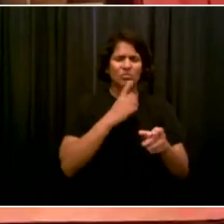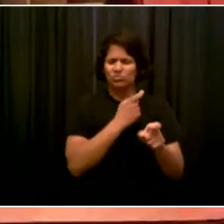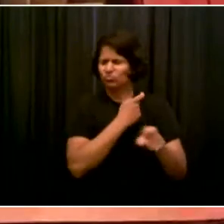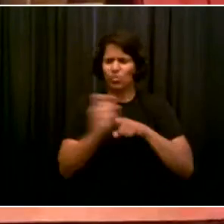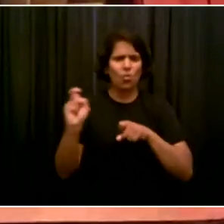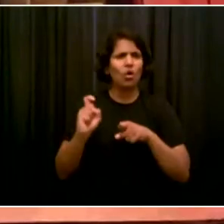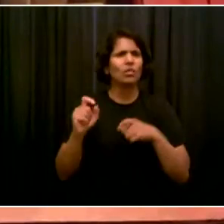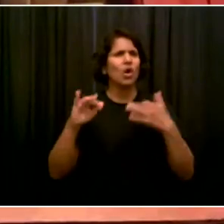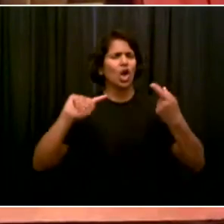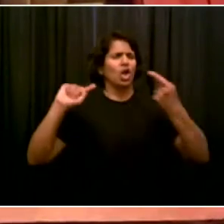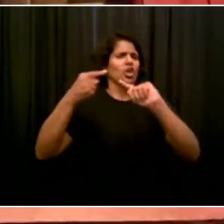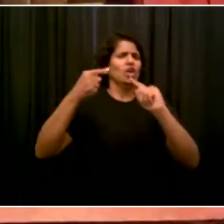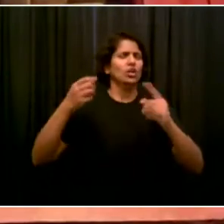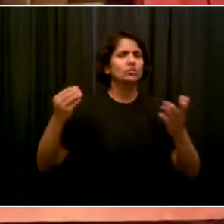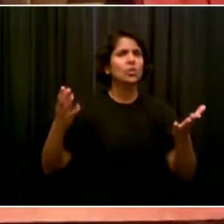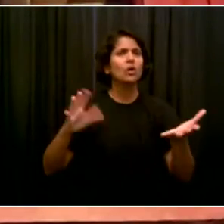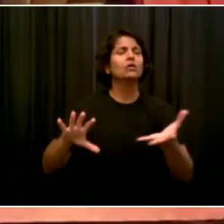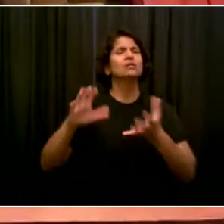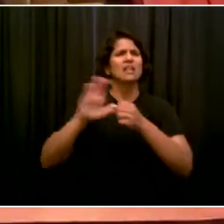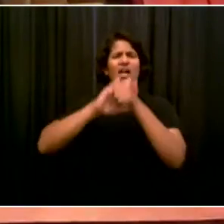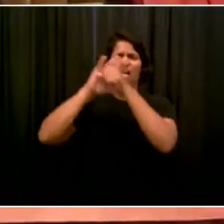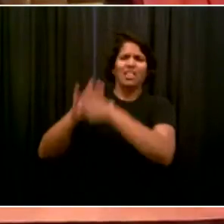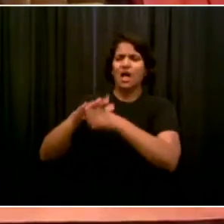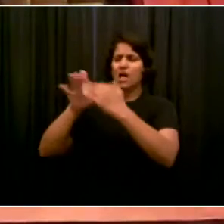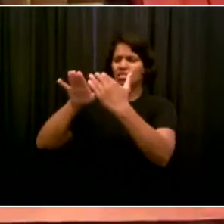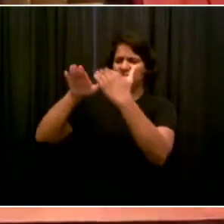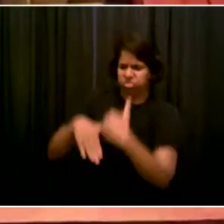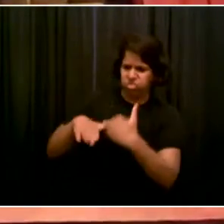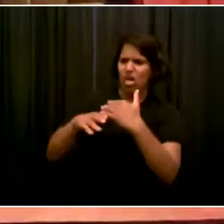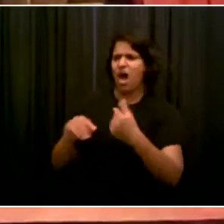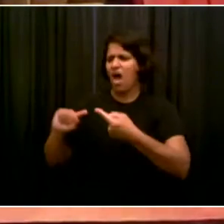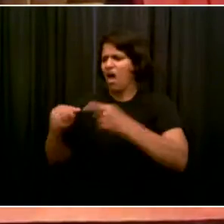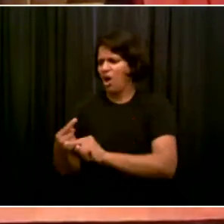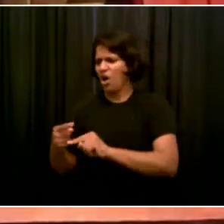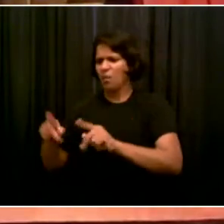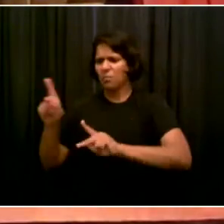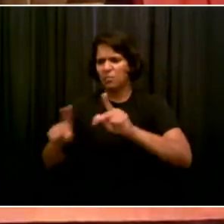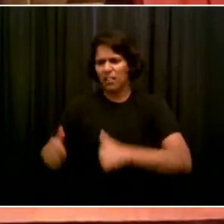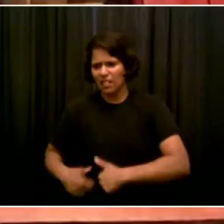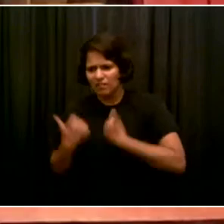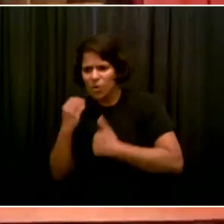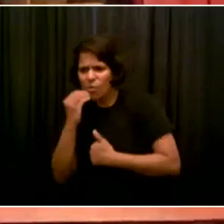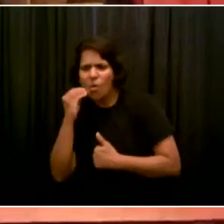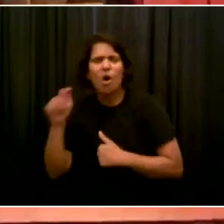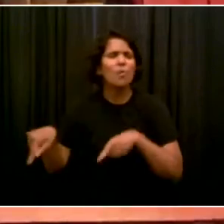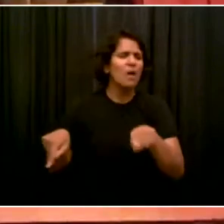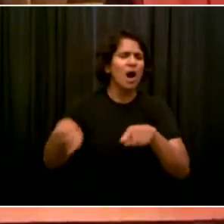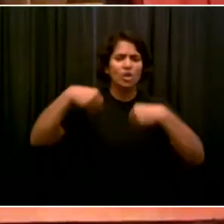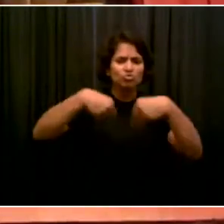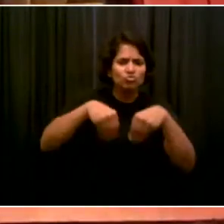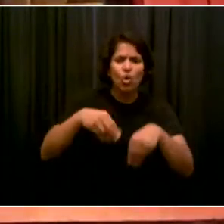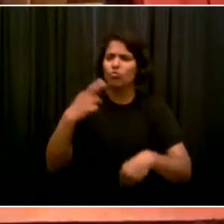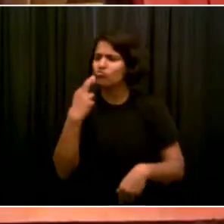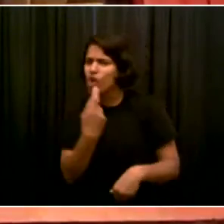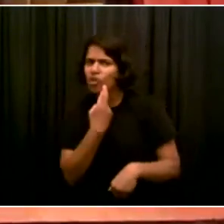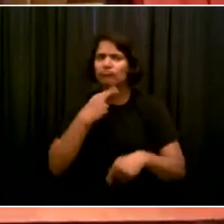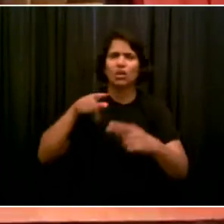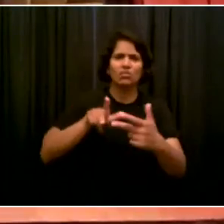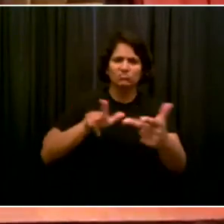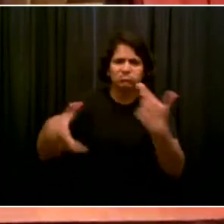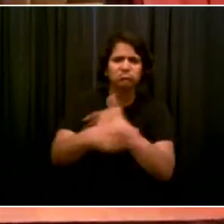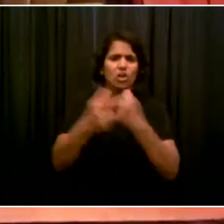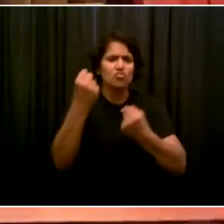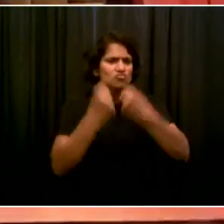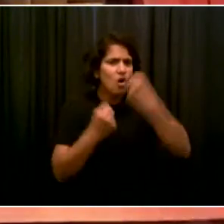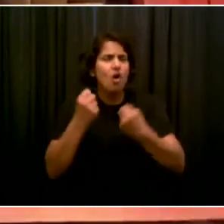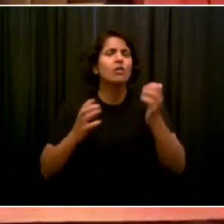to go. And so I really thank also Hank and his team for having the foresight to say, let's look